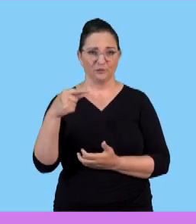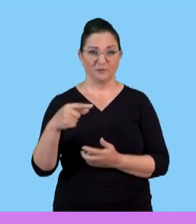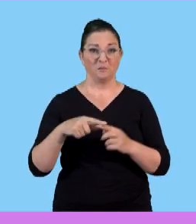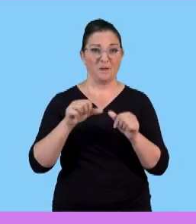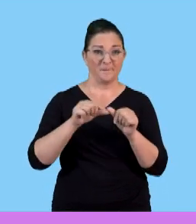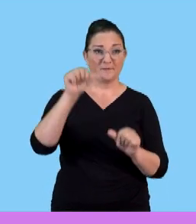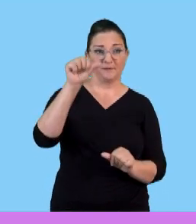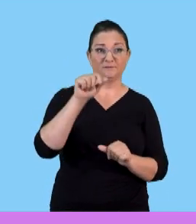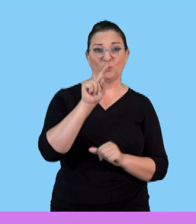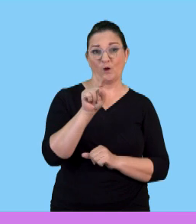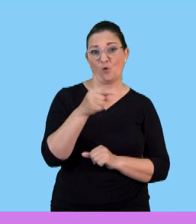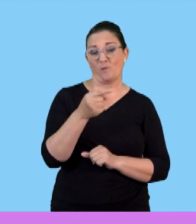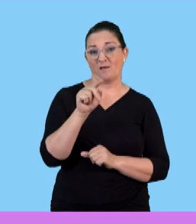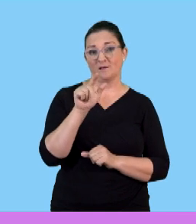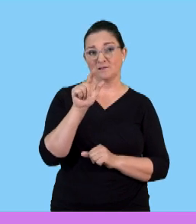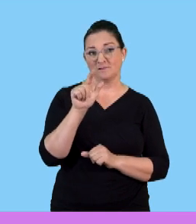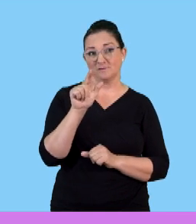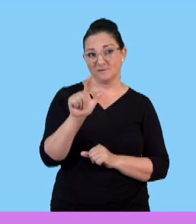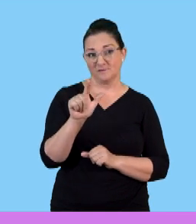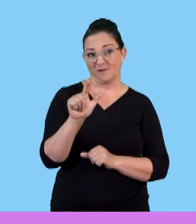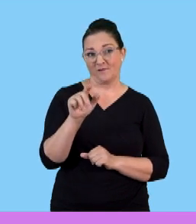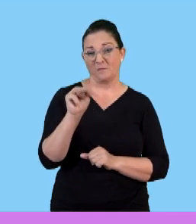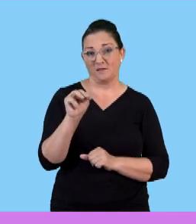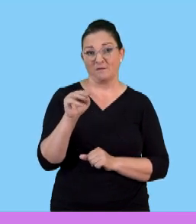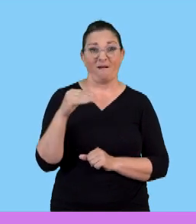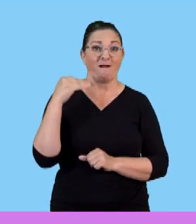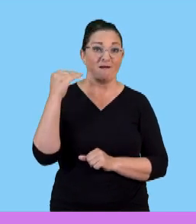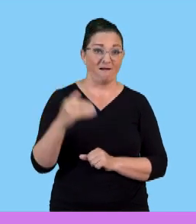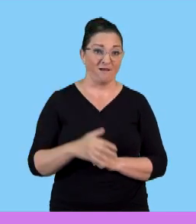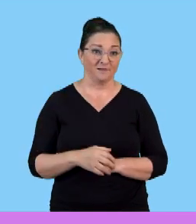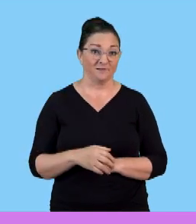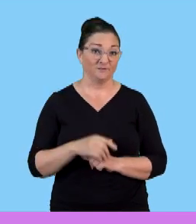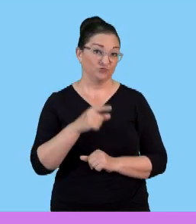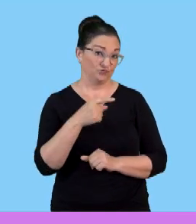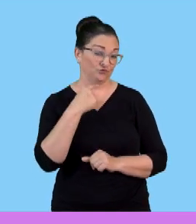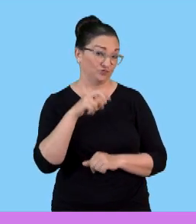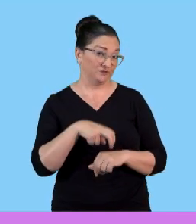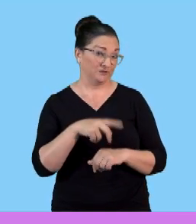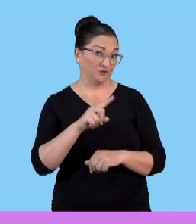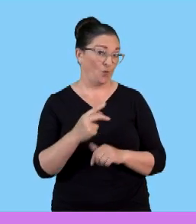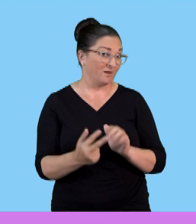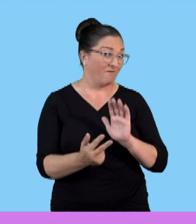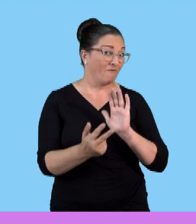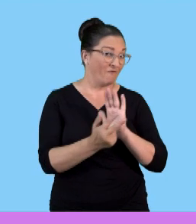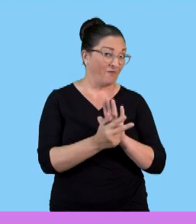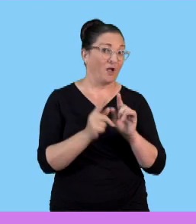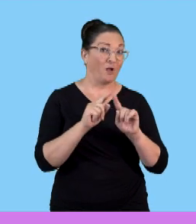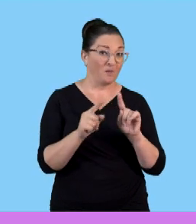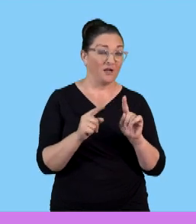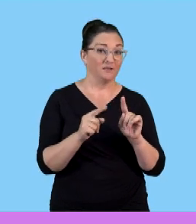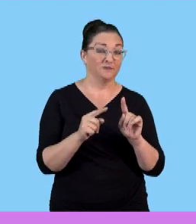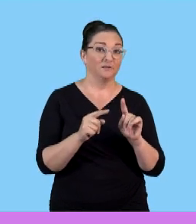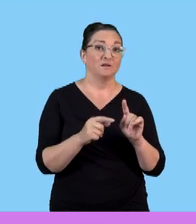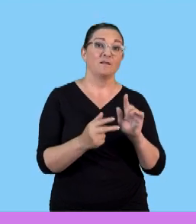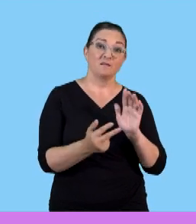measures 1.70 meters in height. So now it says, verify showing all calculations